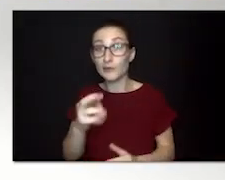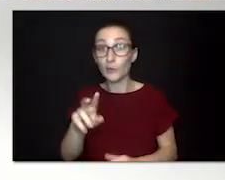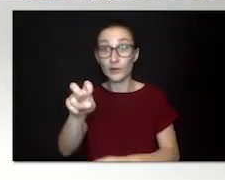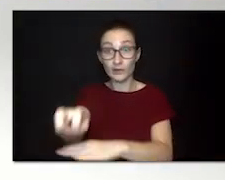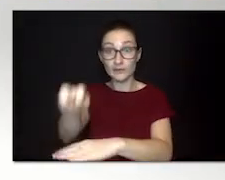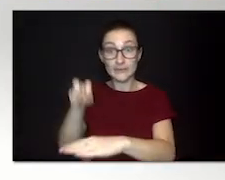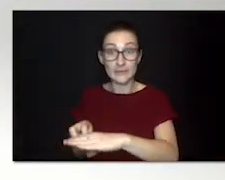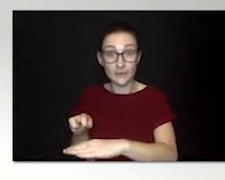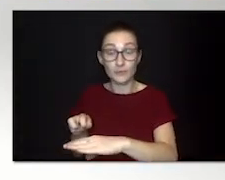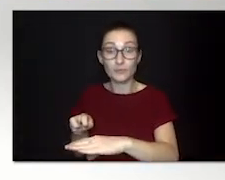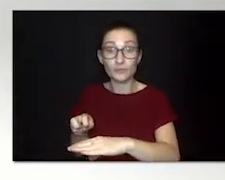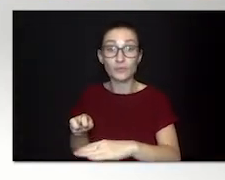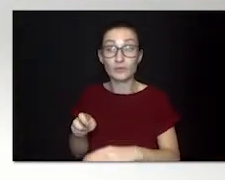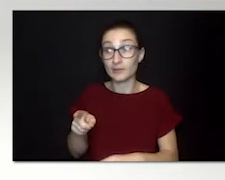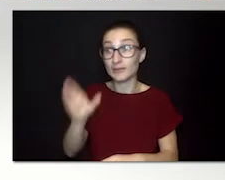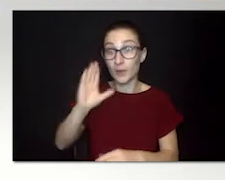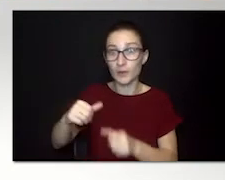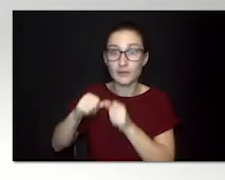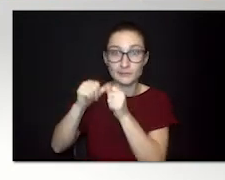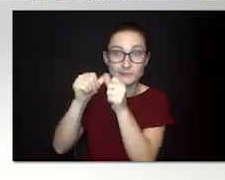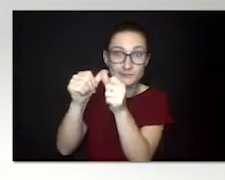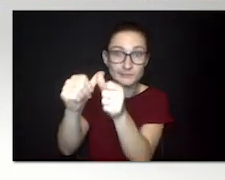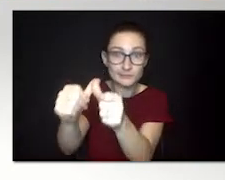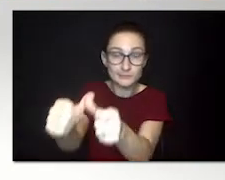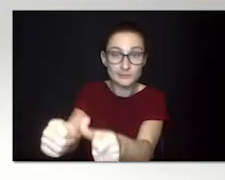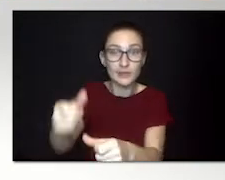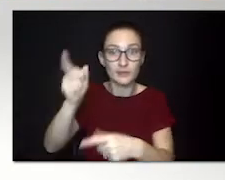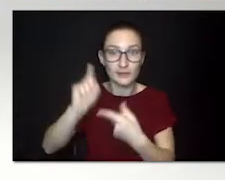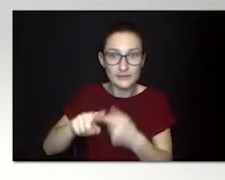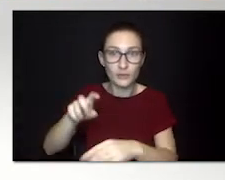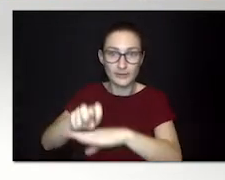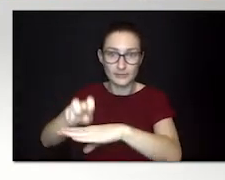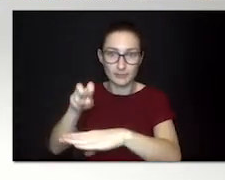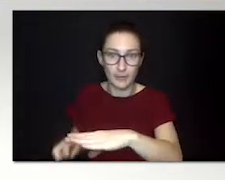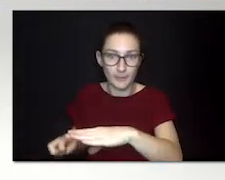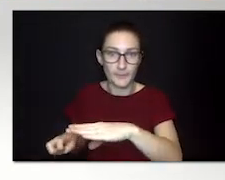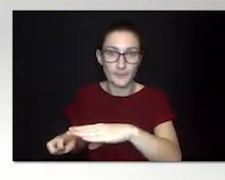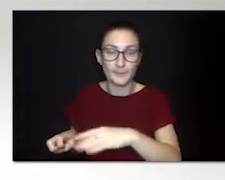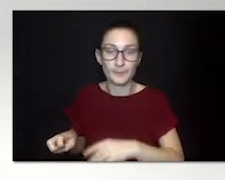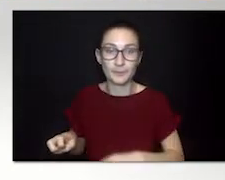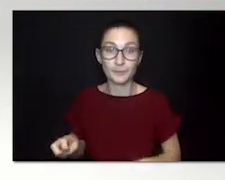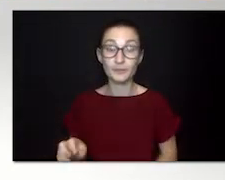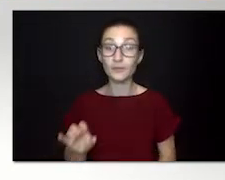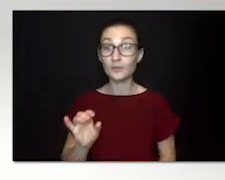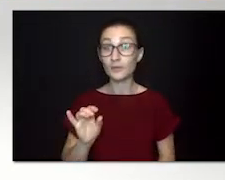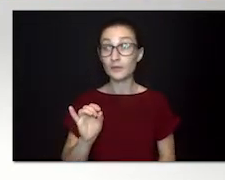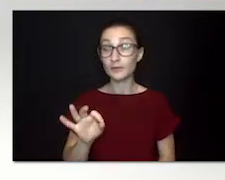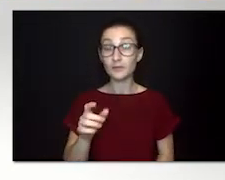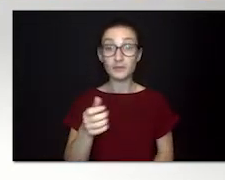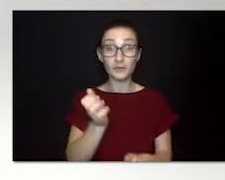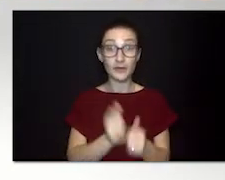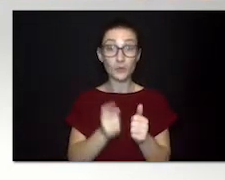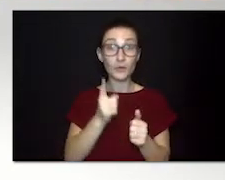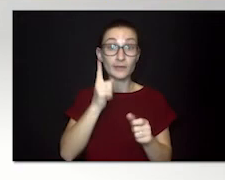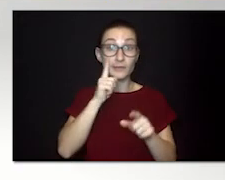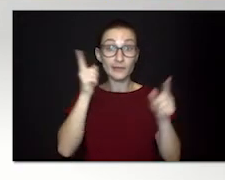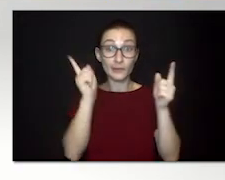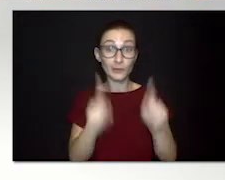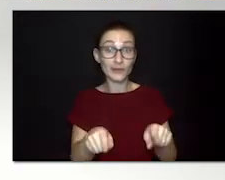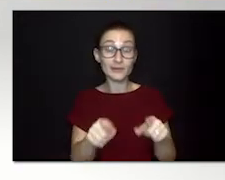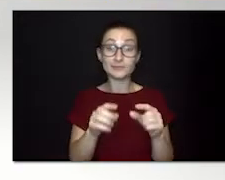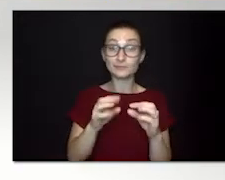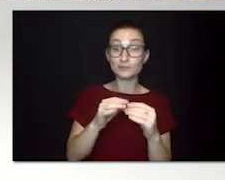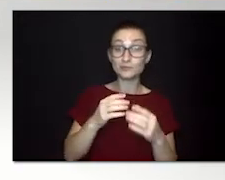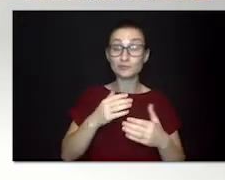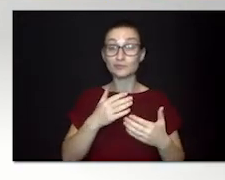guardian becomes the guardian, they are the guardian until those steps are followed. So it is something though, if everyone's kind of on the same